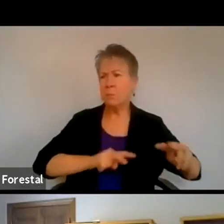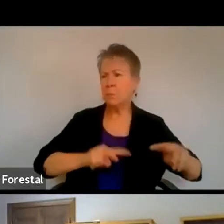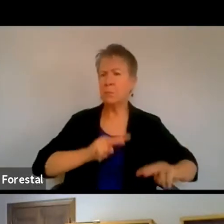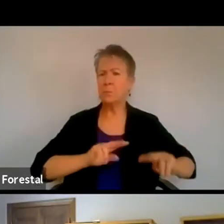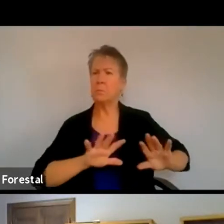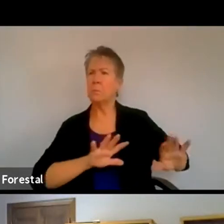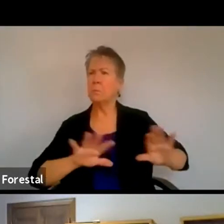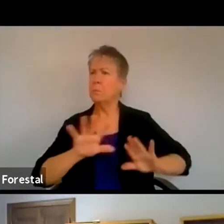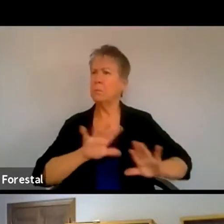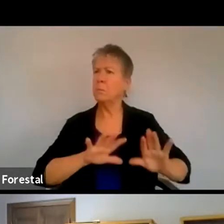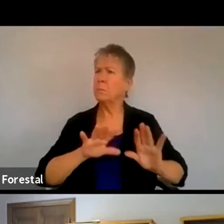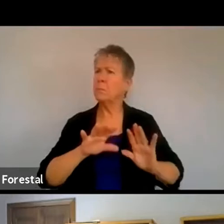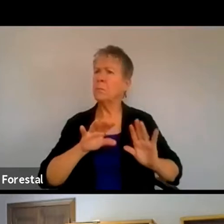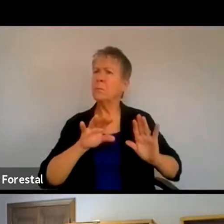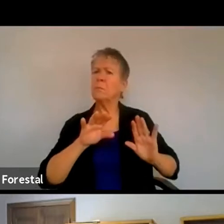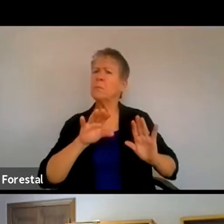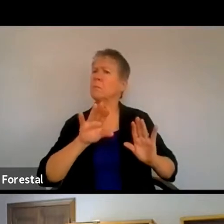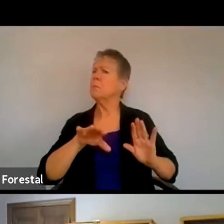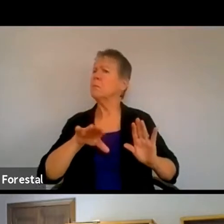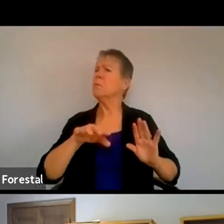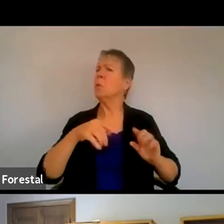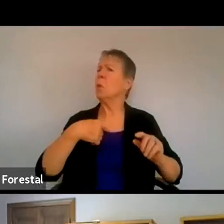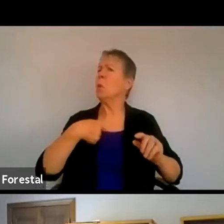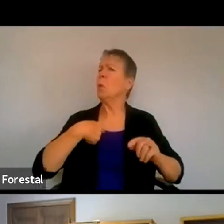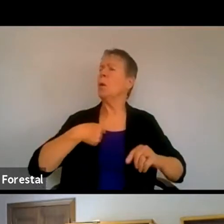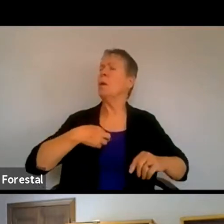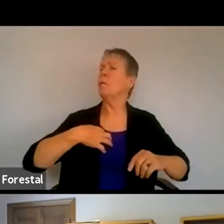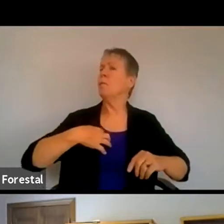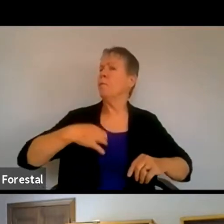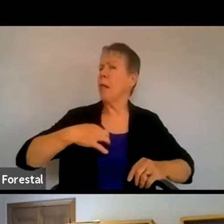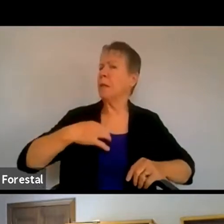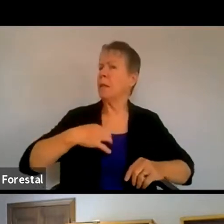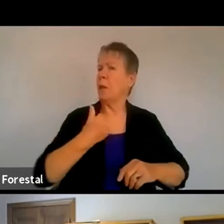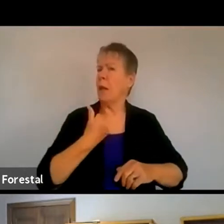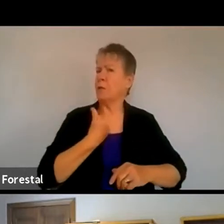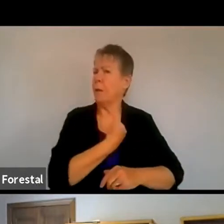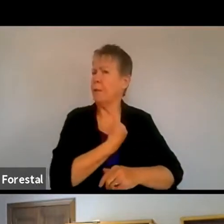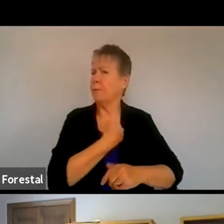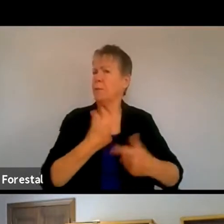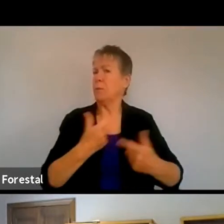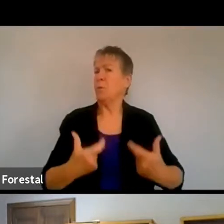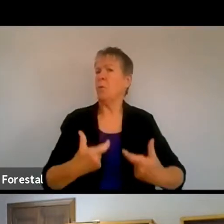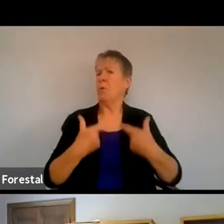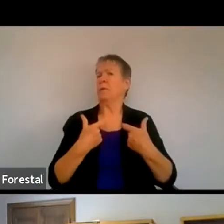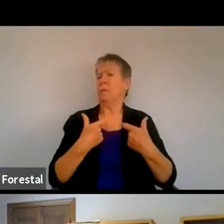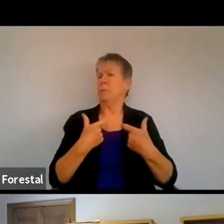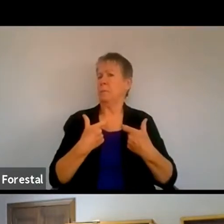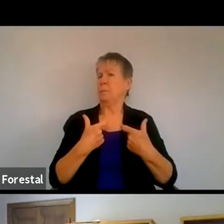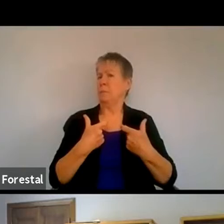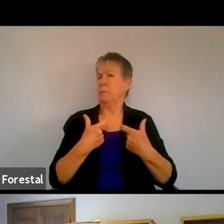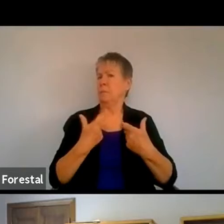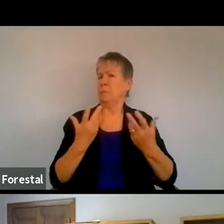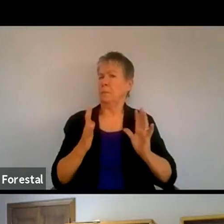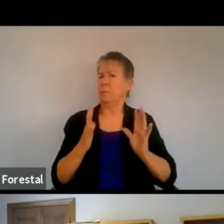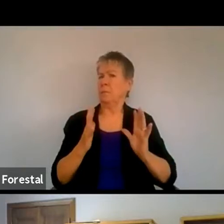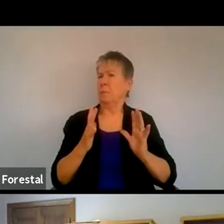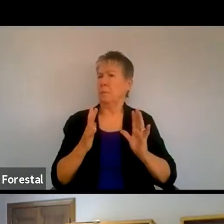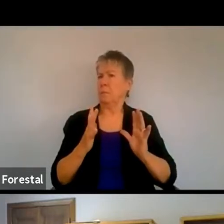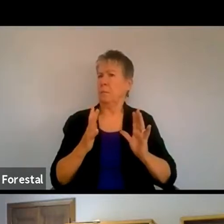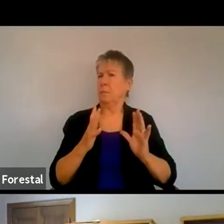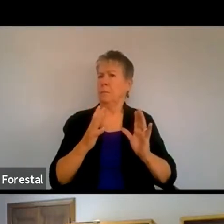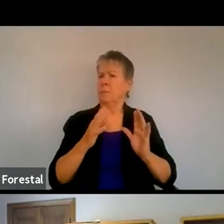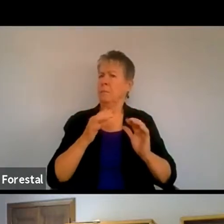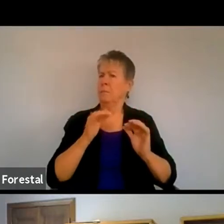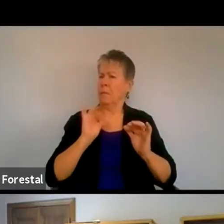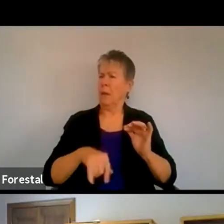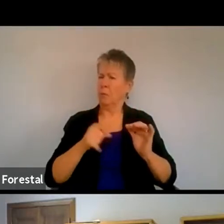voluntarily. We're doing it out of an abundance of caution. And I will promise you that no one, whether it's for our own personal health or